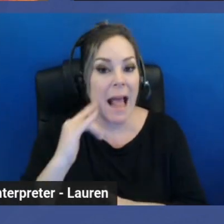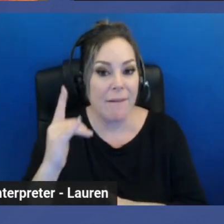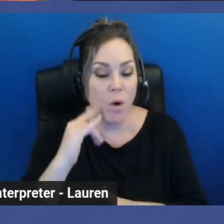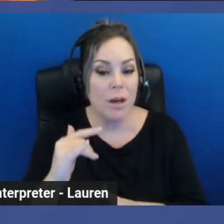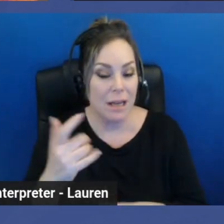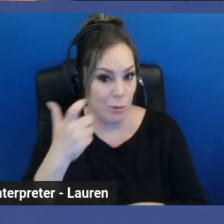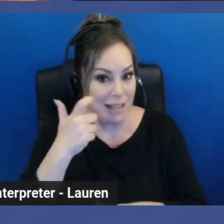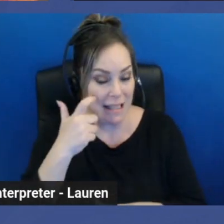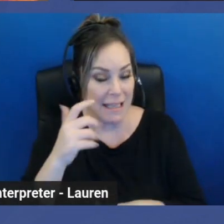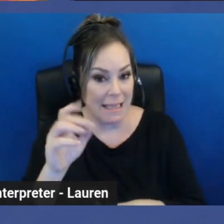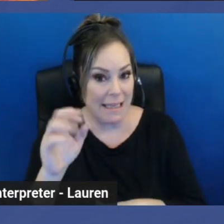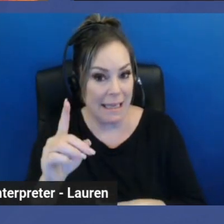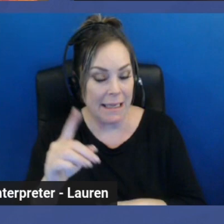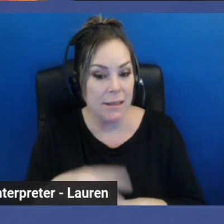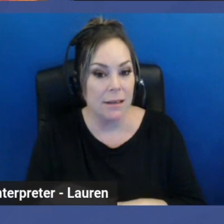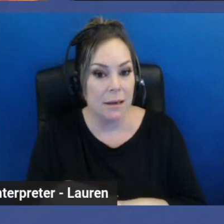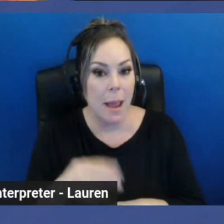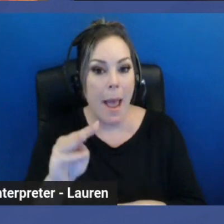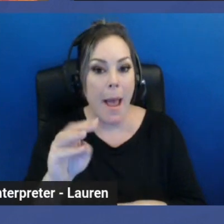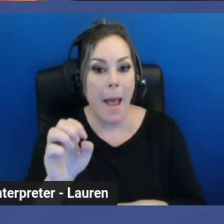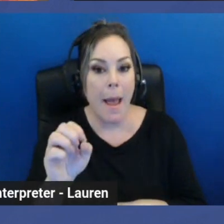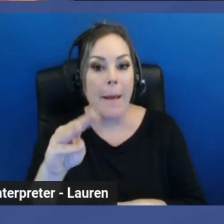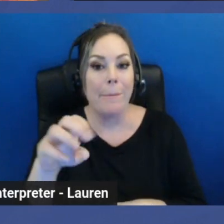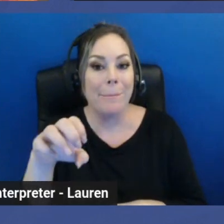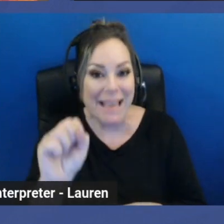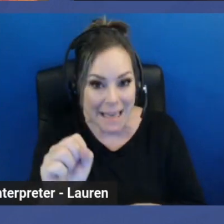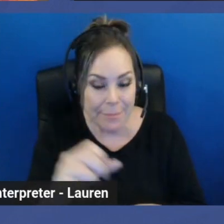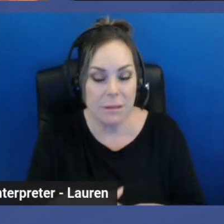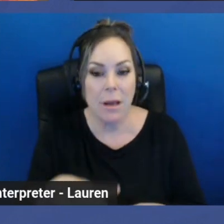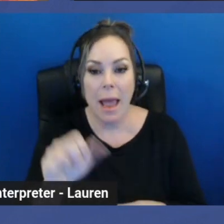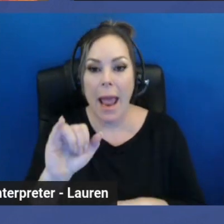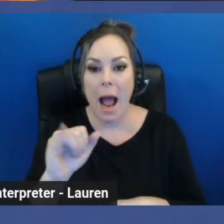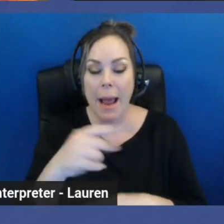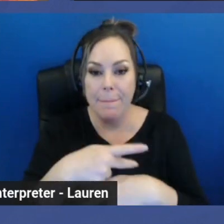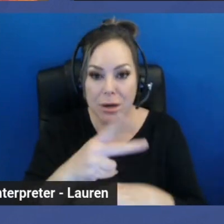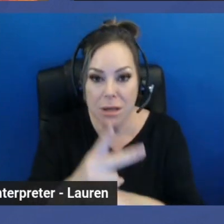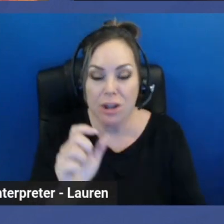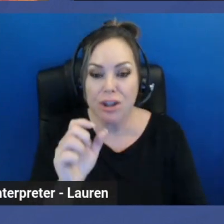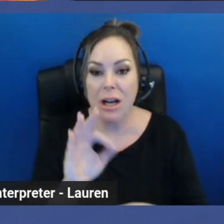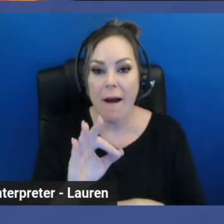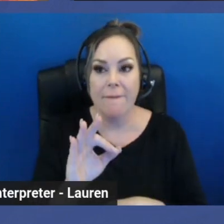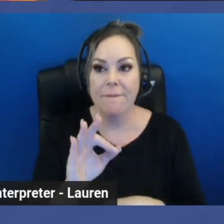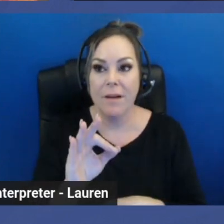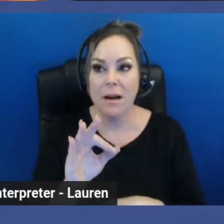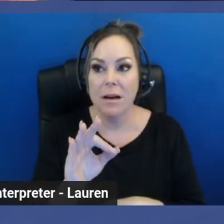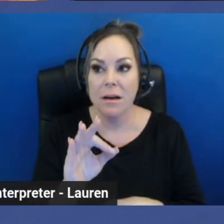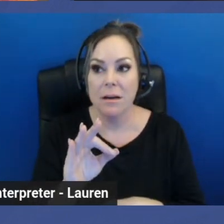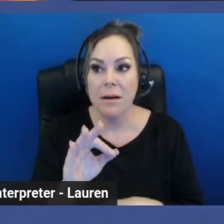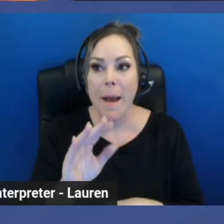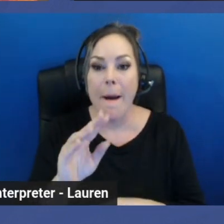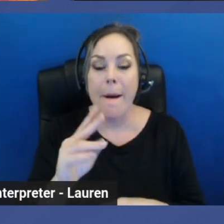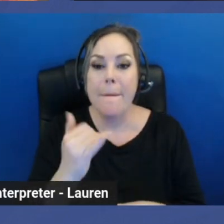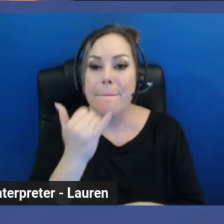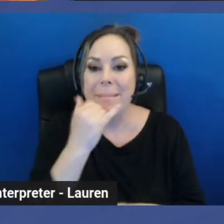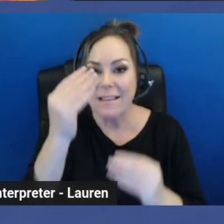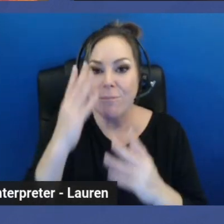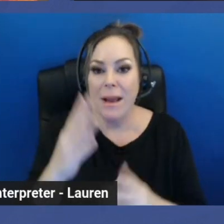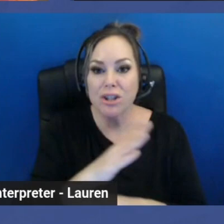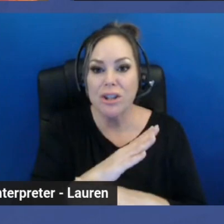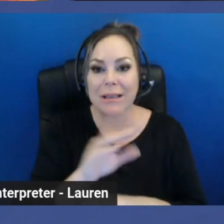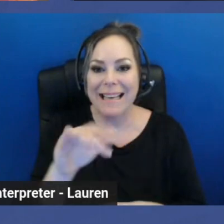did recently, memes or AI productions that include misinformation or